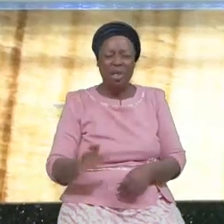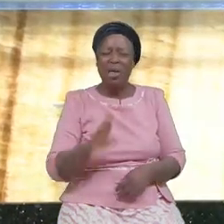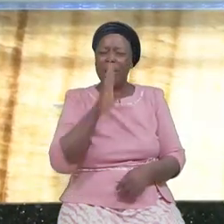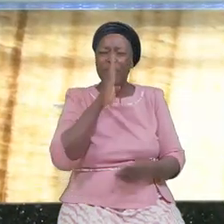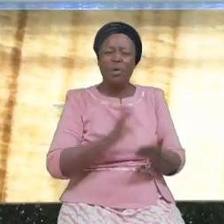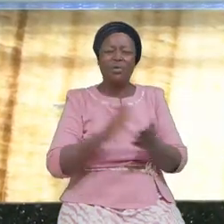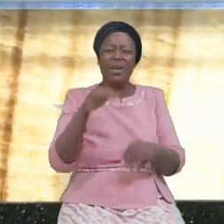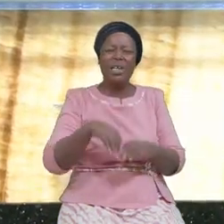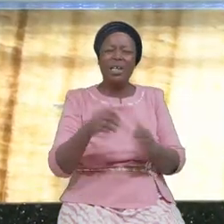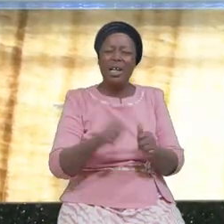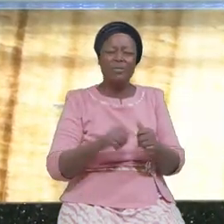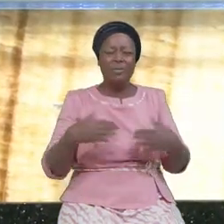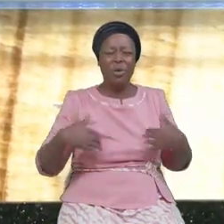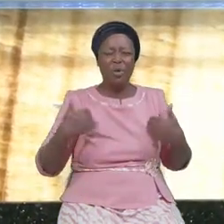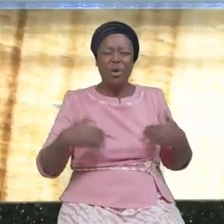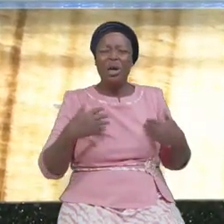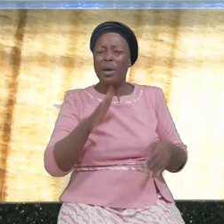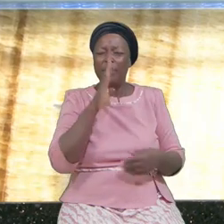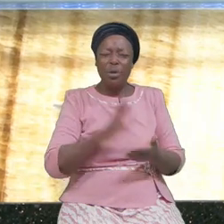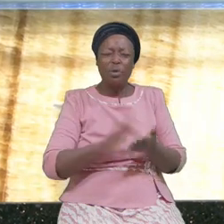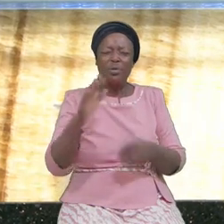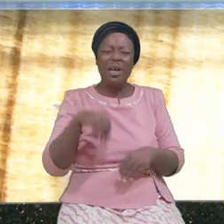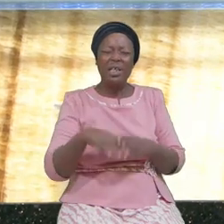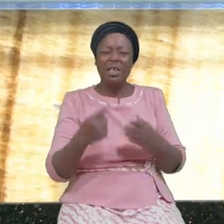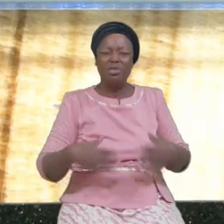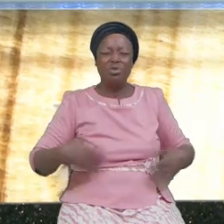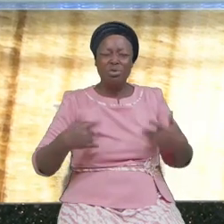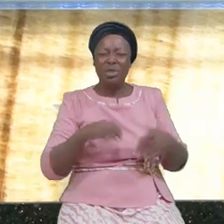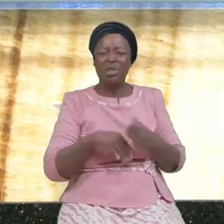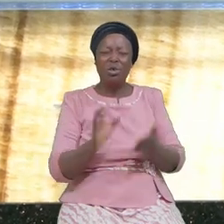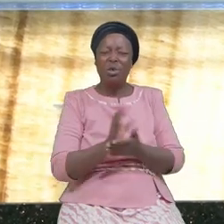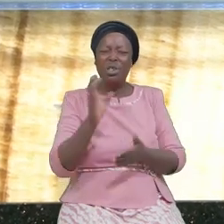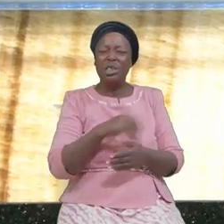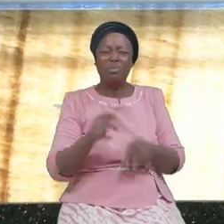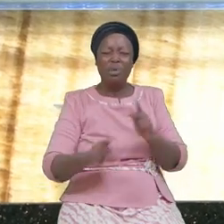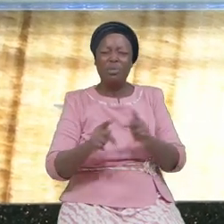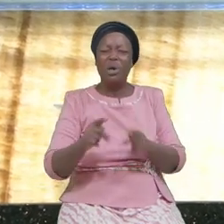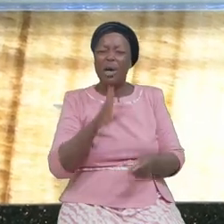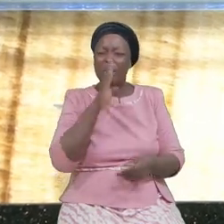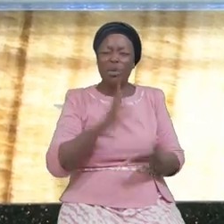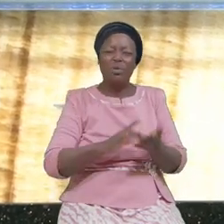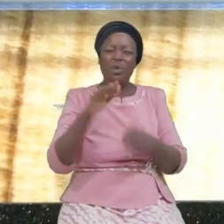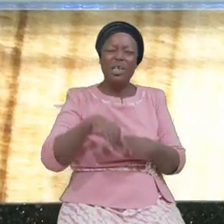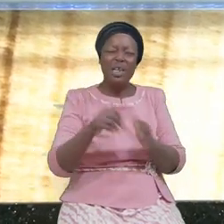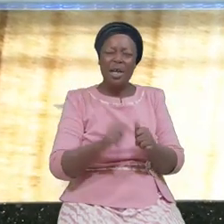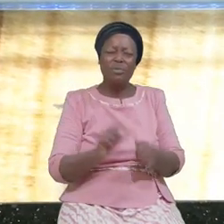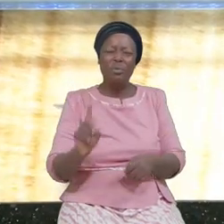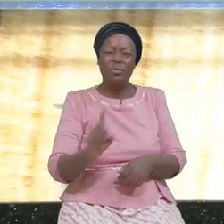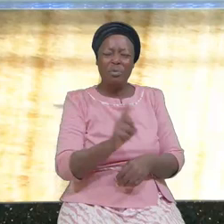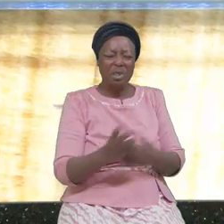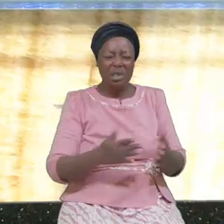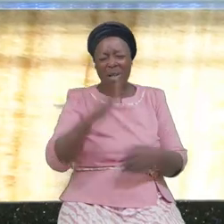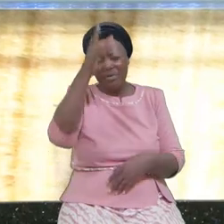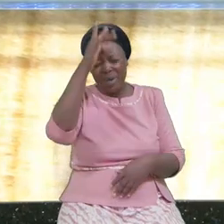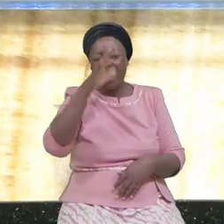every teenager. Be glorified in the youth and the college people. Be glorified in everyone here, papas